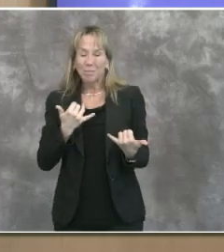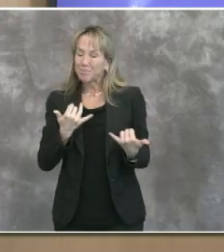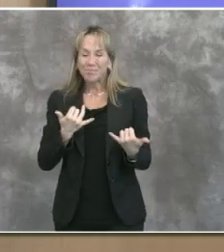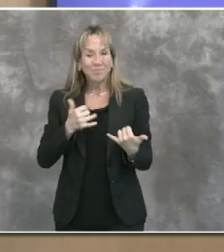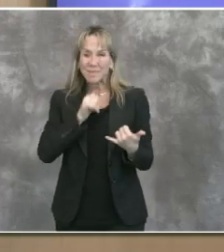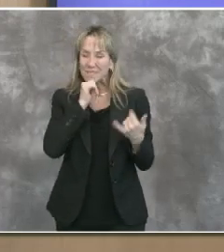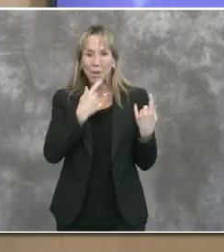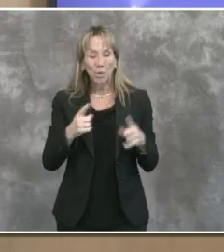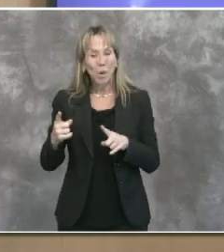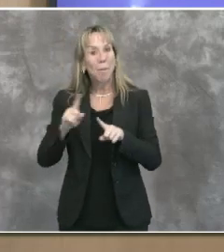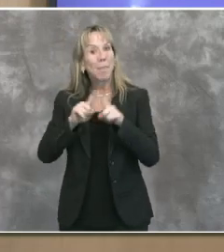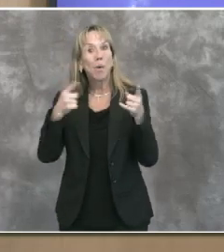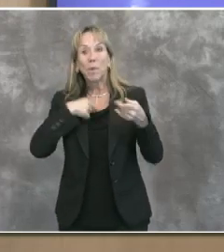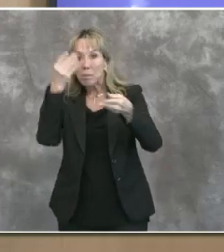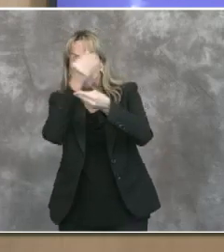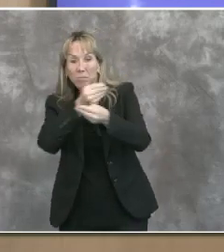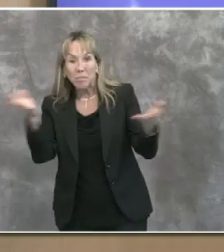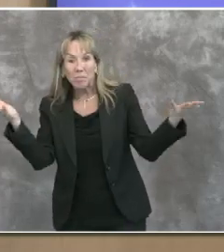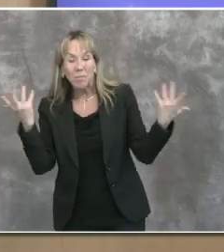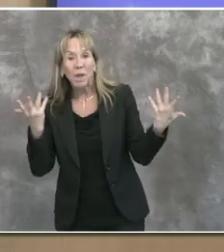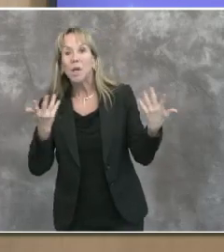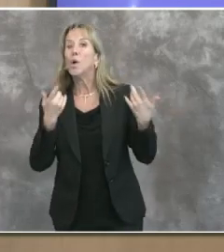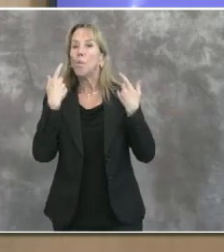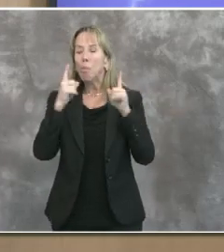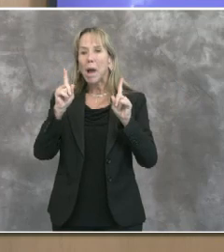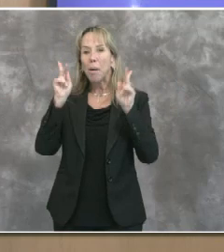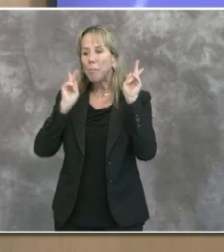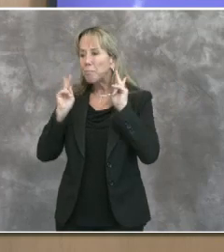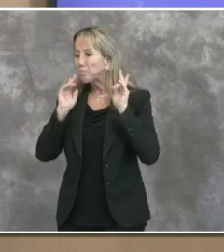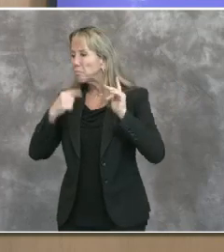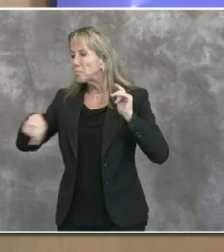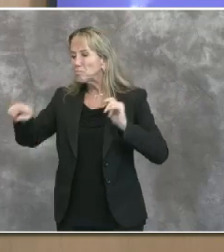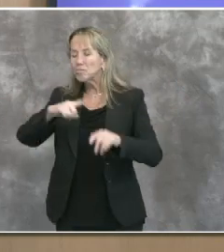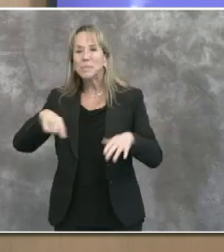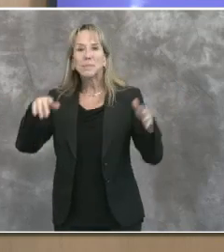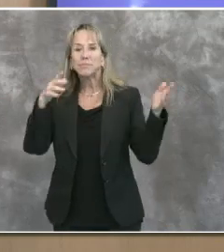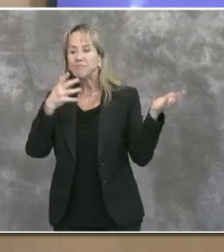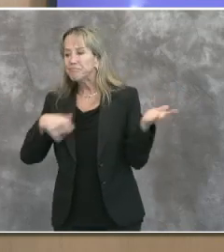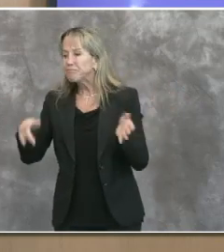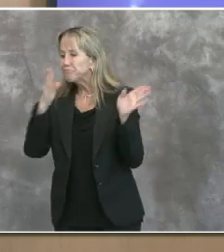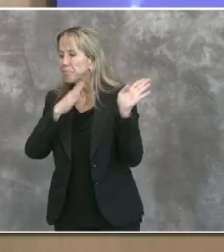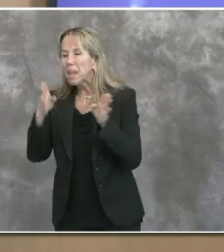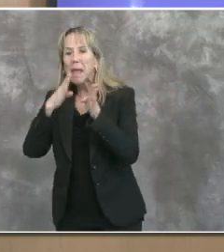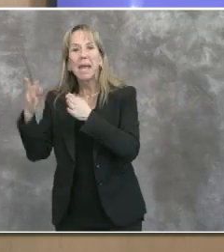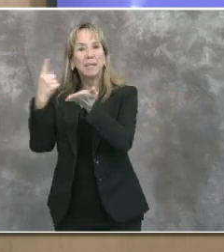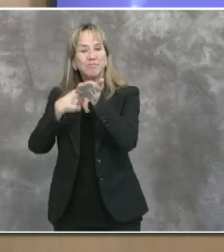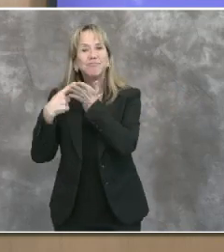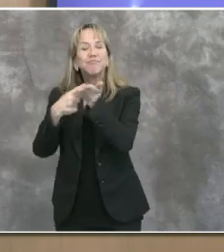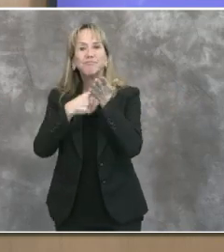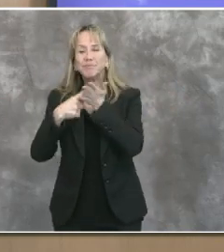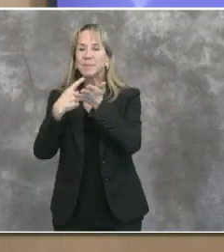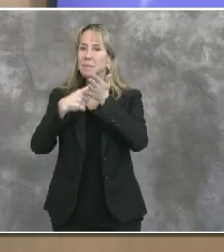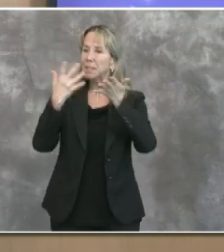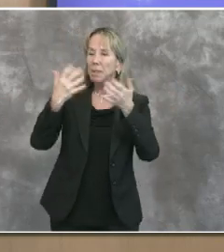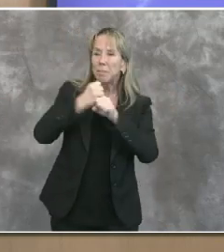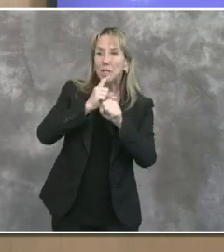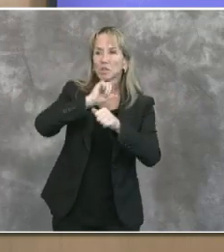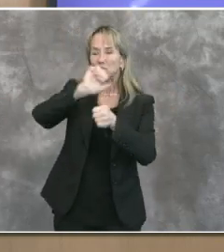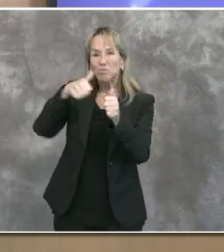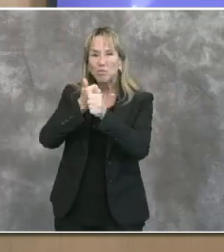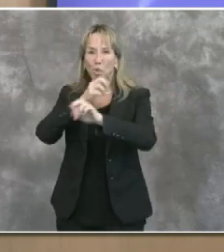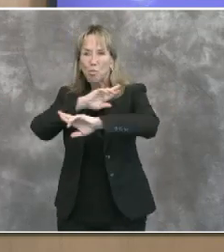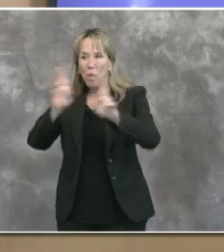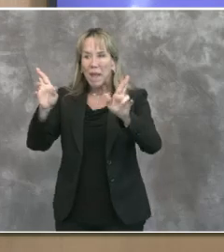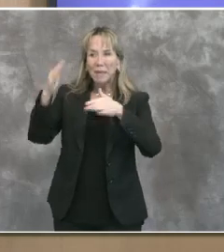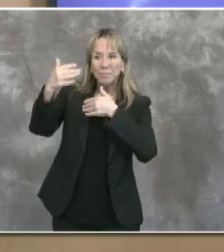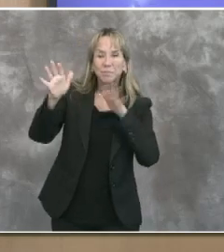message as a public really is, while conversations are happening, while plans are being developed, while capacity is being built, knowing that at some point we will, of course,